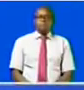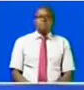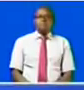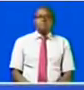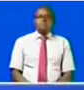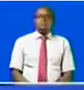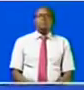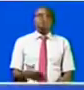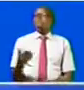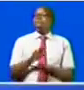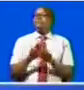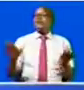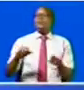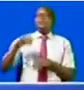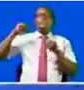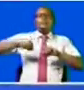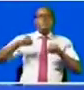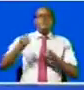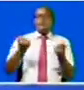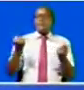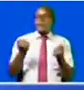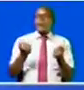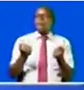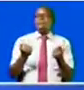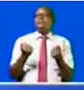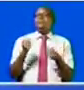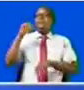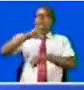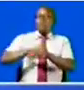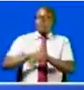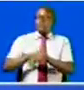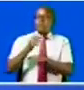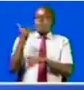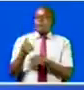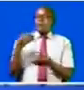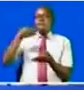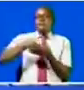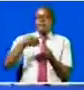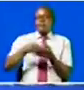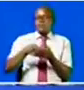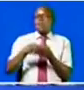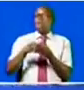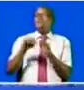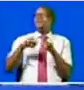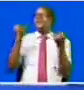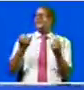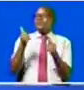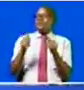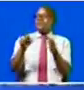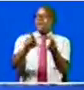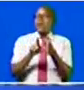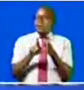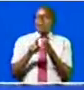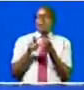He is ruling out any possibility that the vehicle could have been recovered by a financial institution whose loan he is